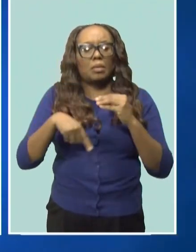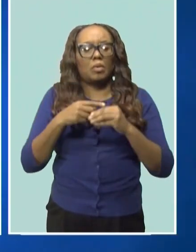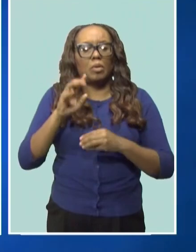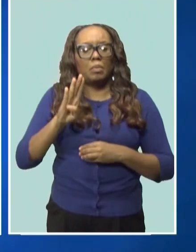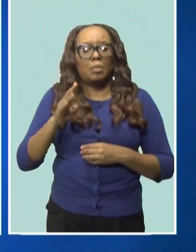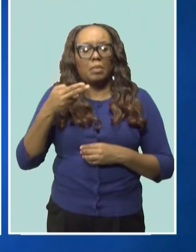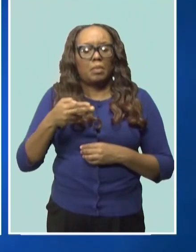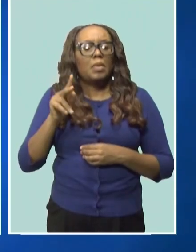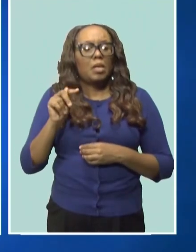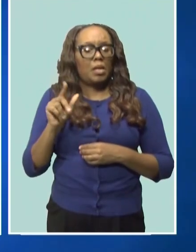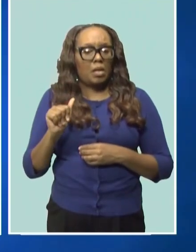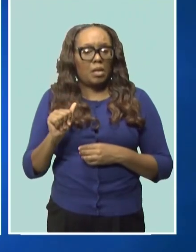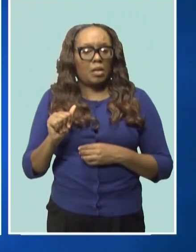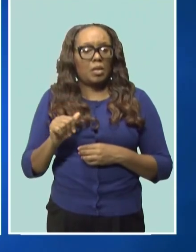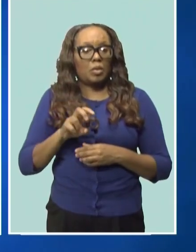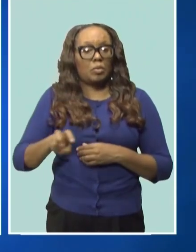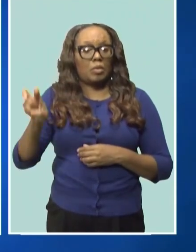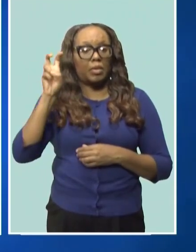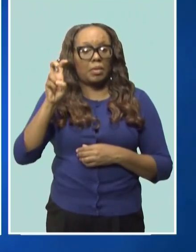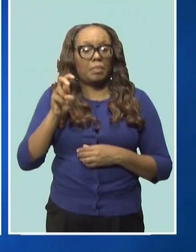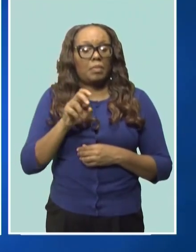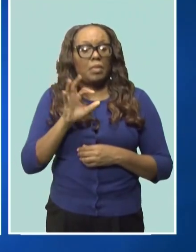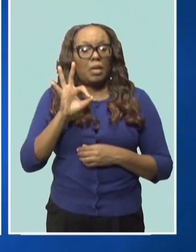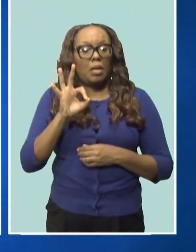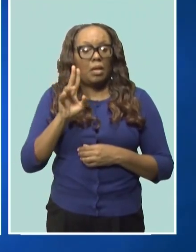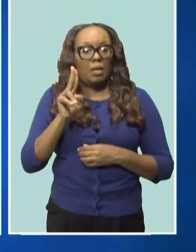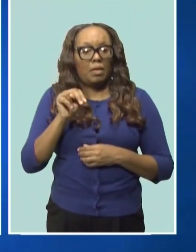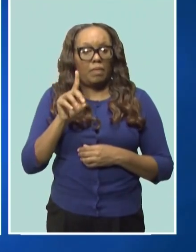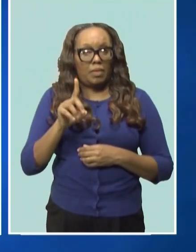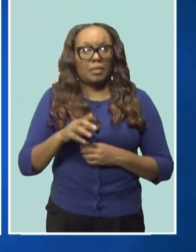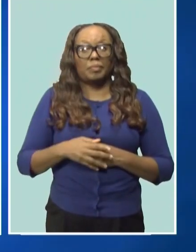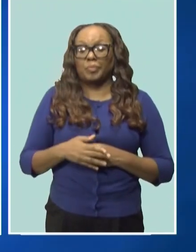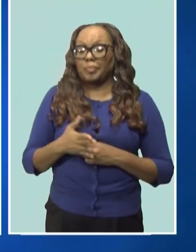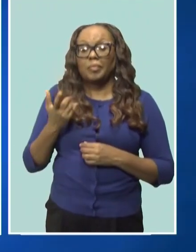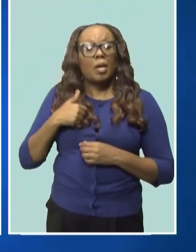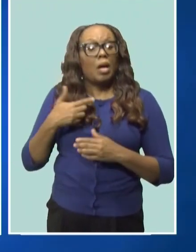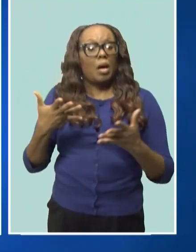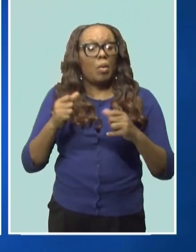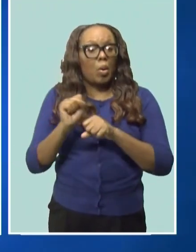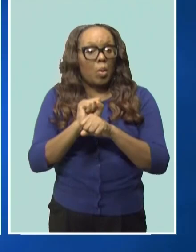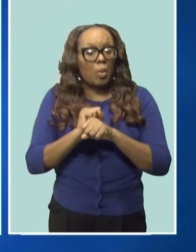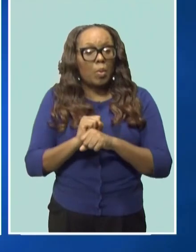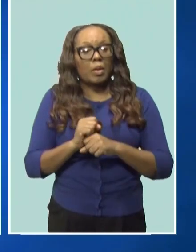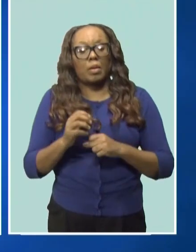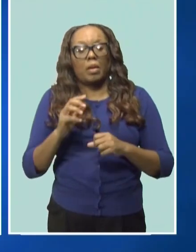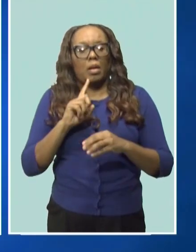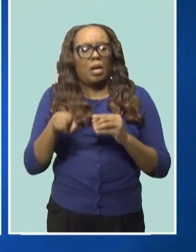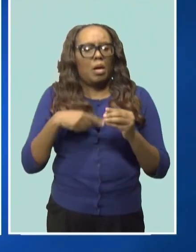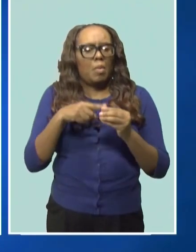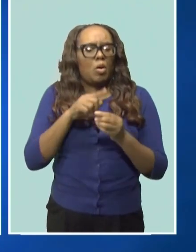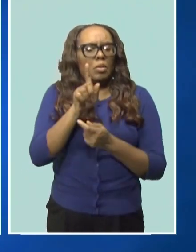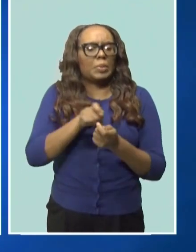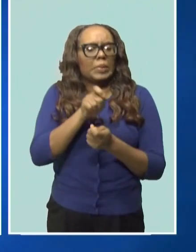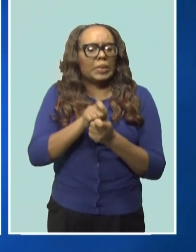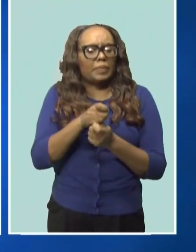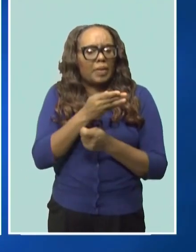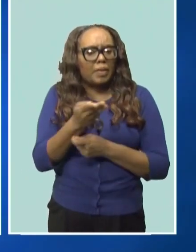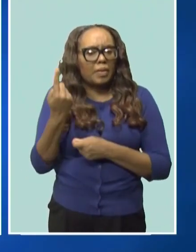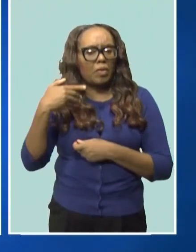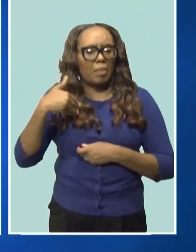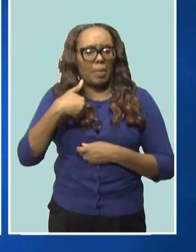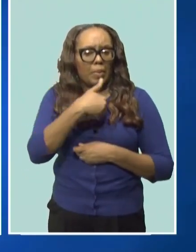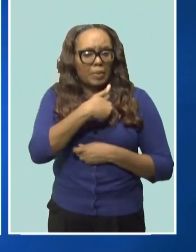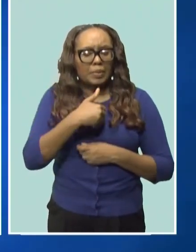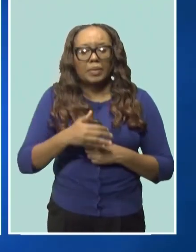Most of the things which I intend to work on in the first few months are really things as it relates specifically to our members. For example,